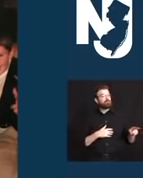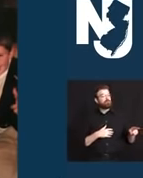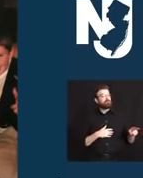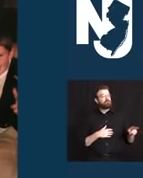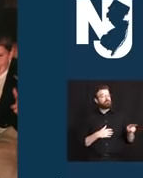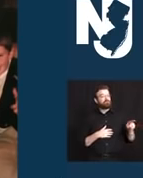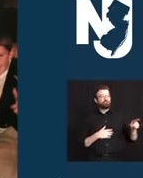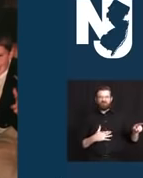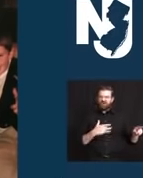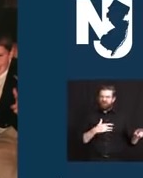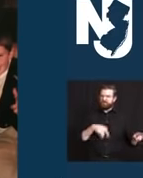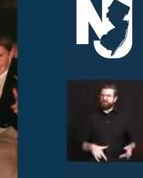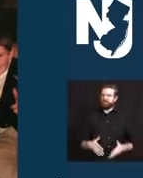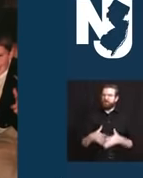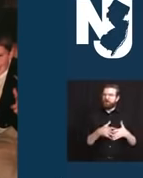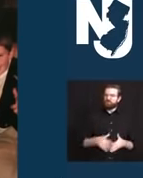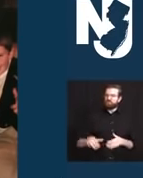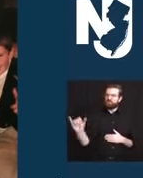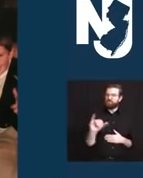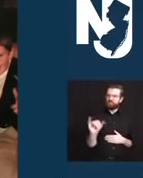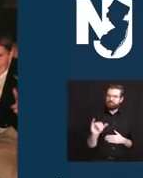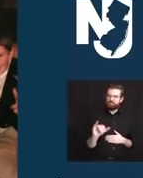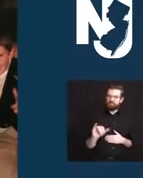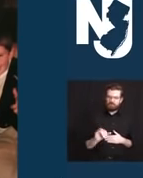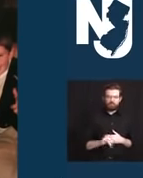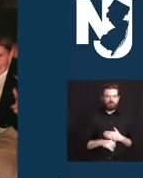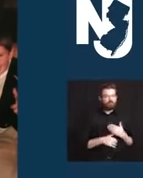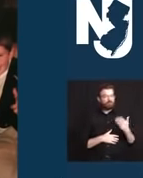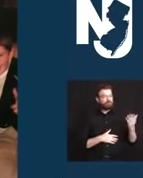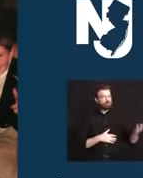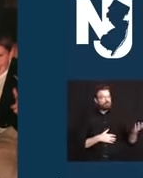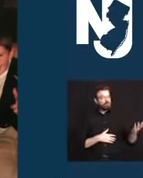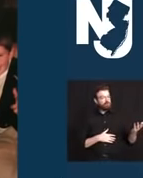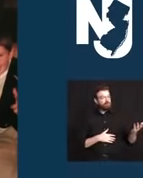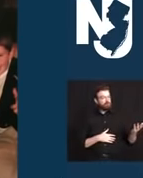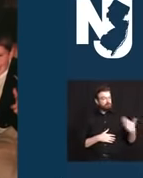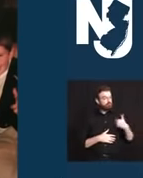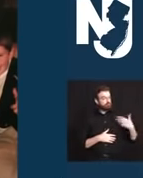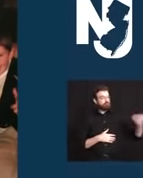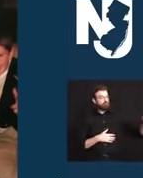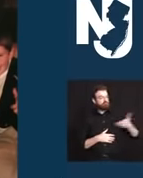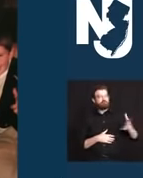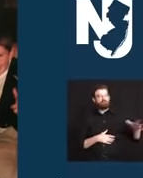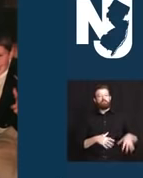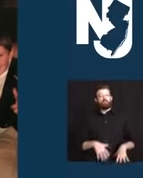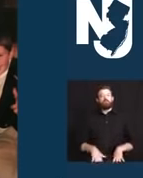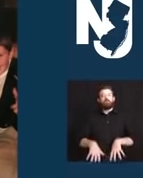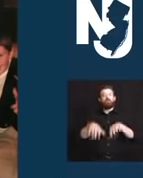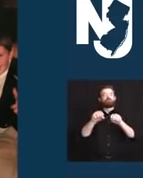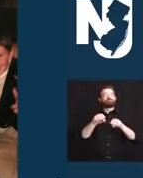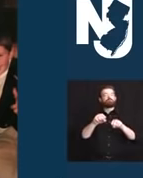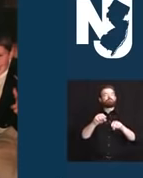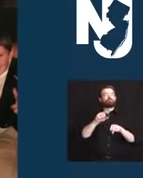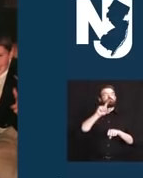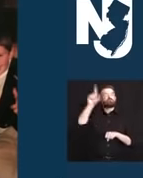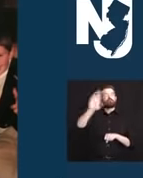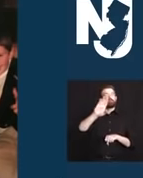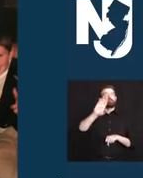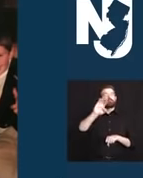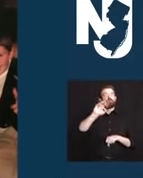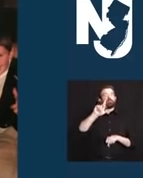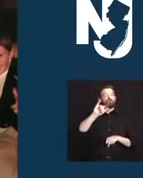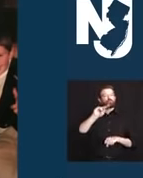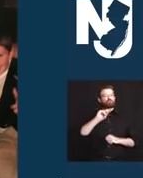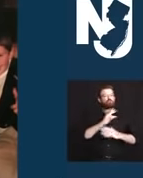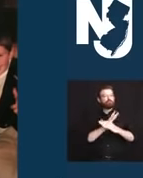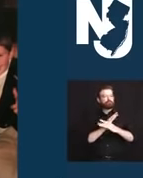here, of hosting Congressman John Lewis in Berlin when I served as the U.S. ambassador to the Federal Republic of